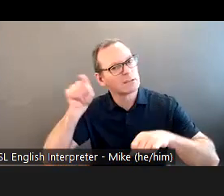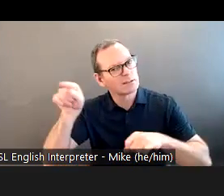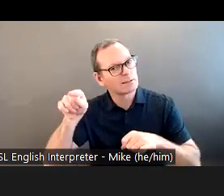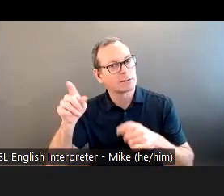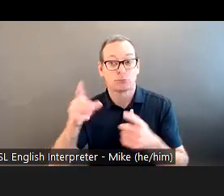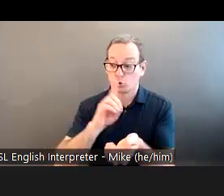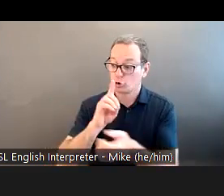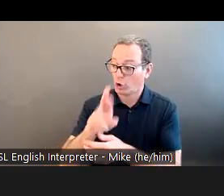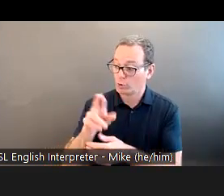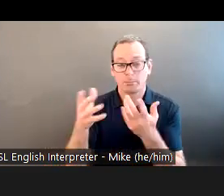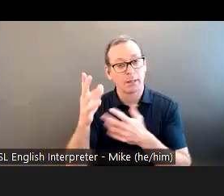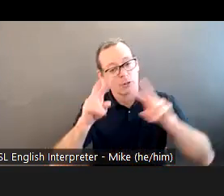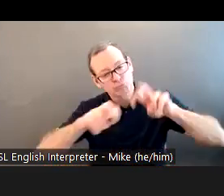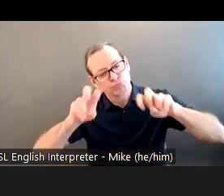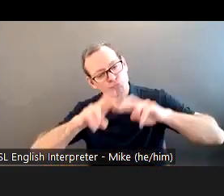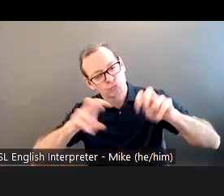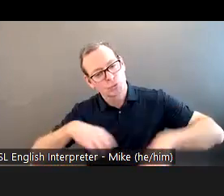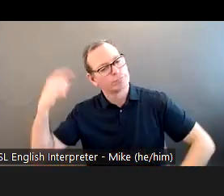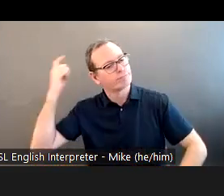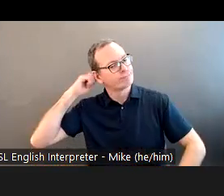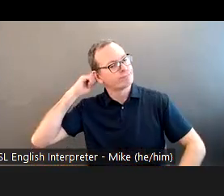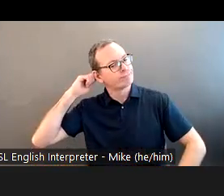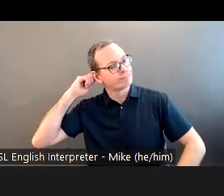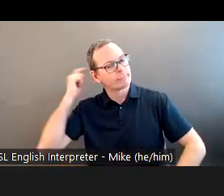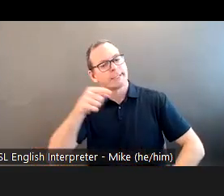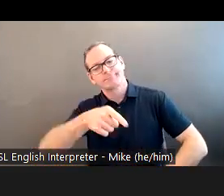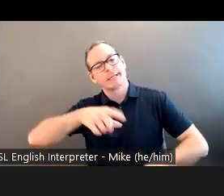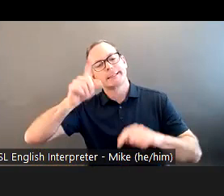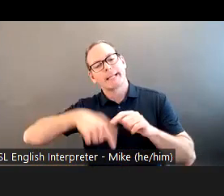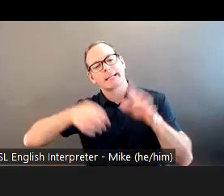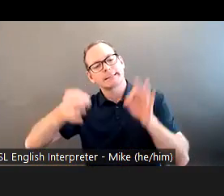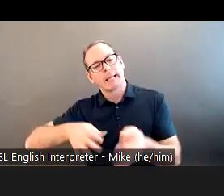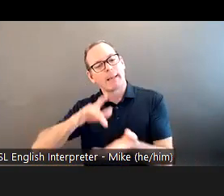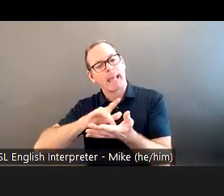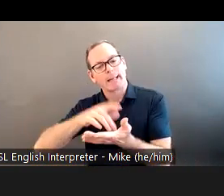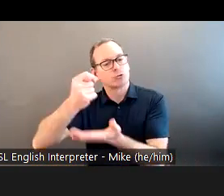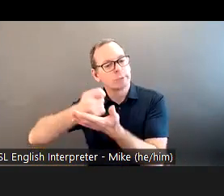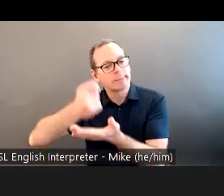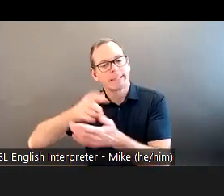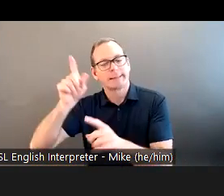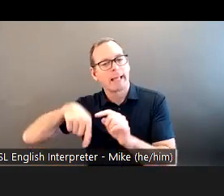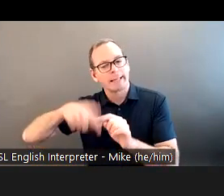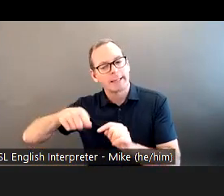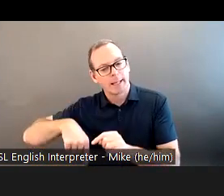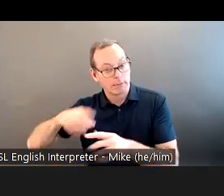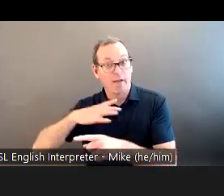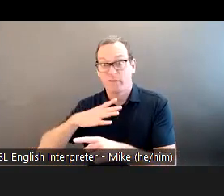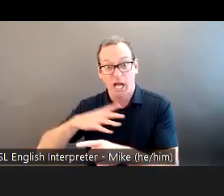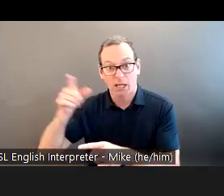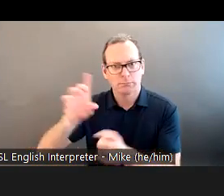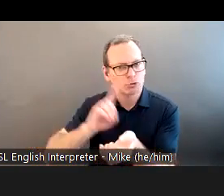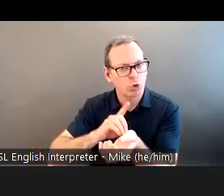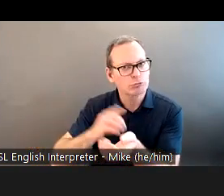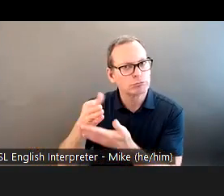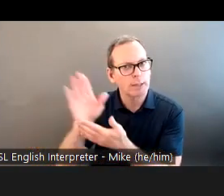may well have formed an opinion about capacity to make medical decisions or maybe to make